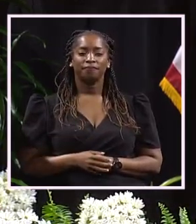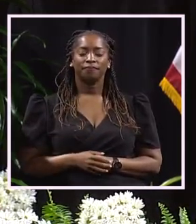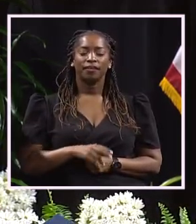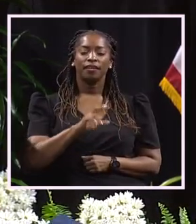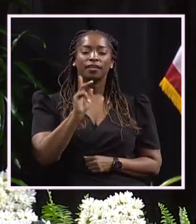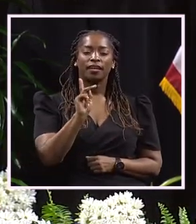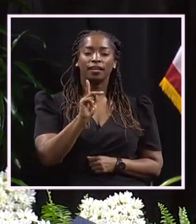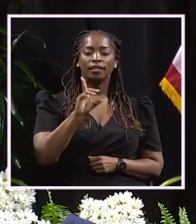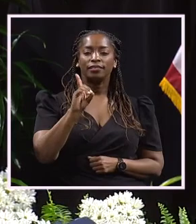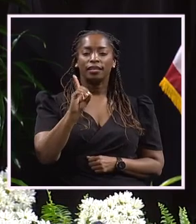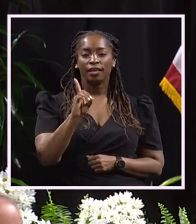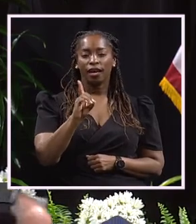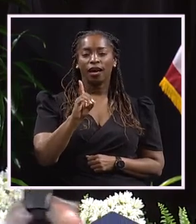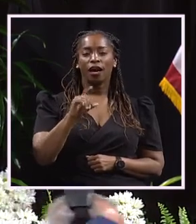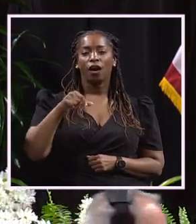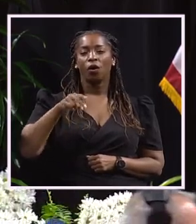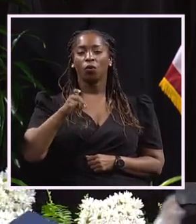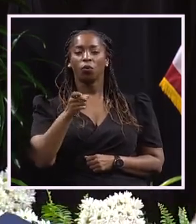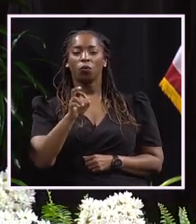Kennedy Danielle Greer.